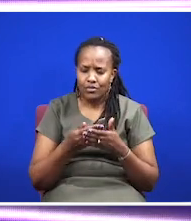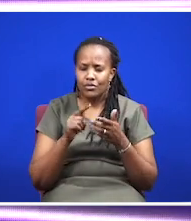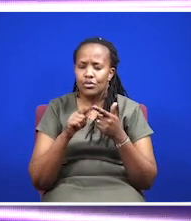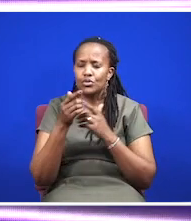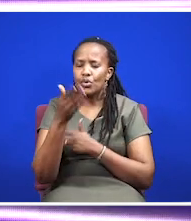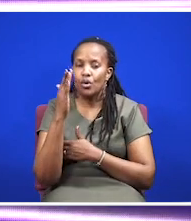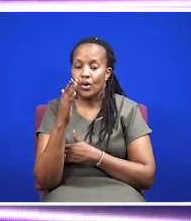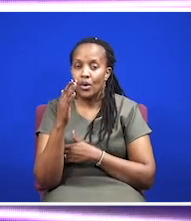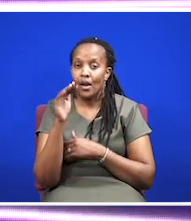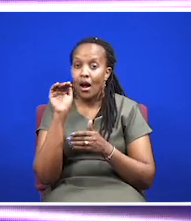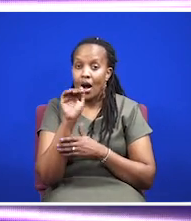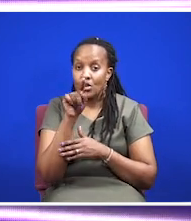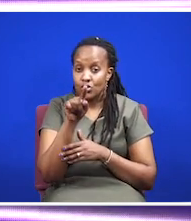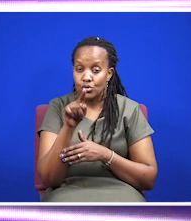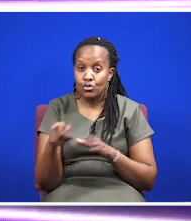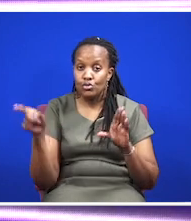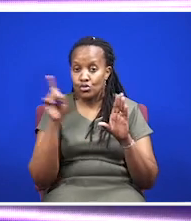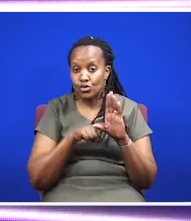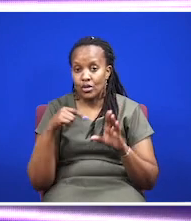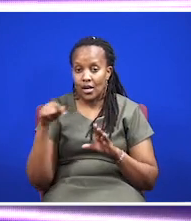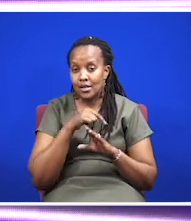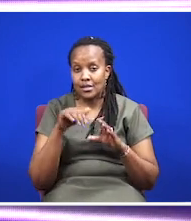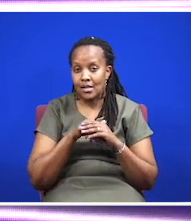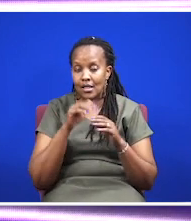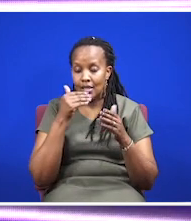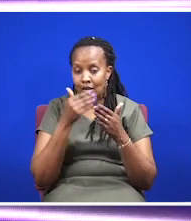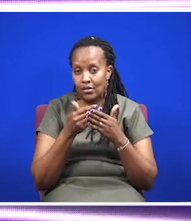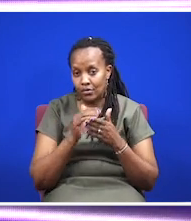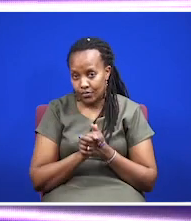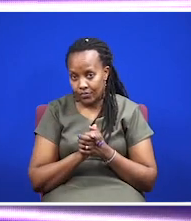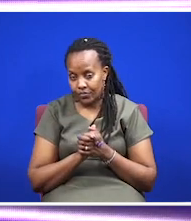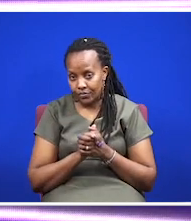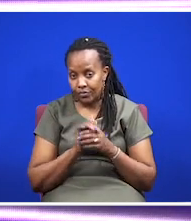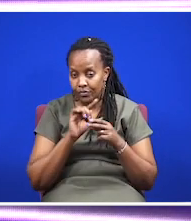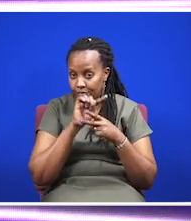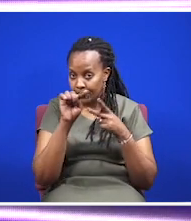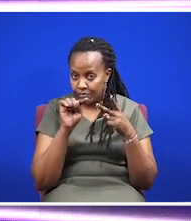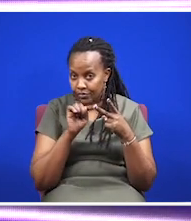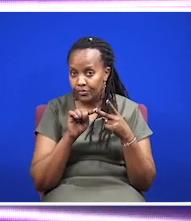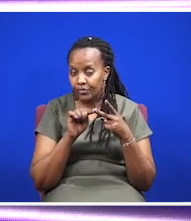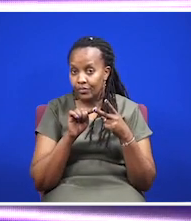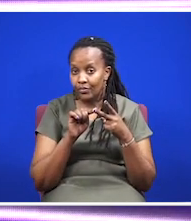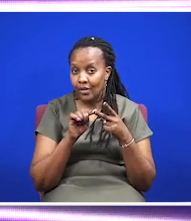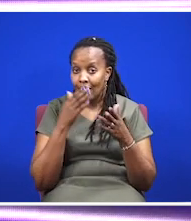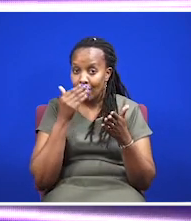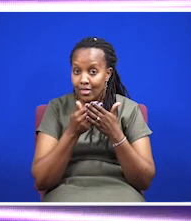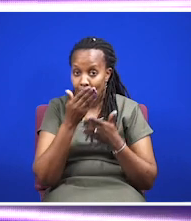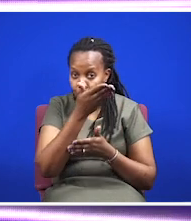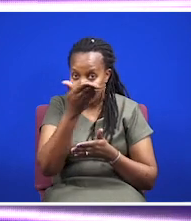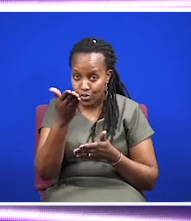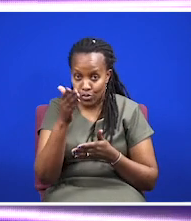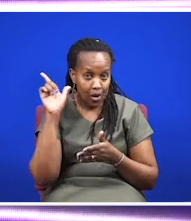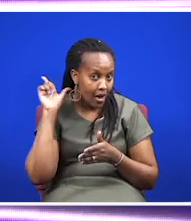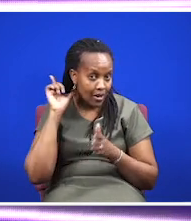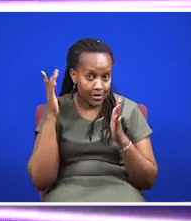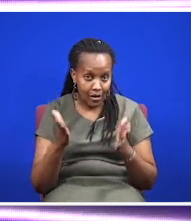we ask you to join us in thanking God for that. But we also want to thank you, our listeners. If you